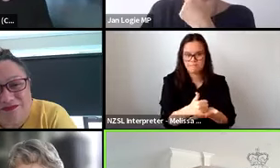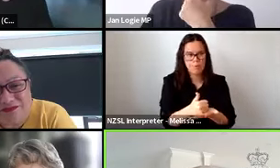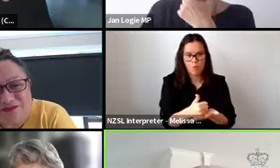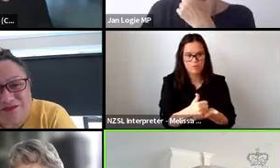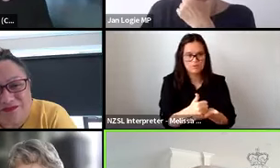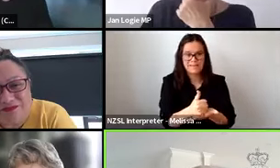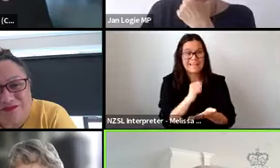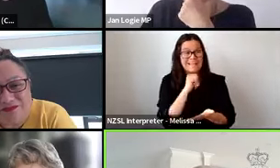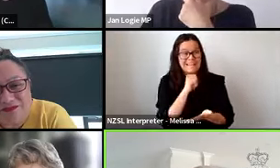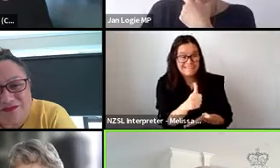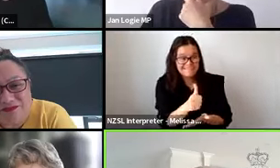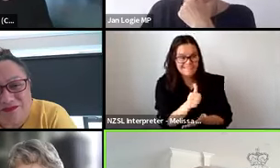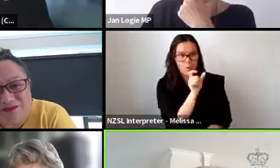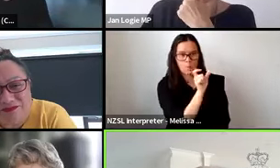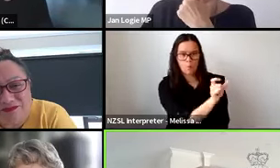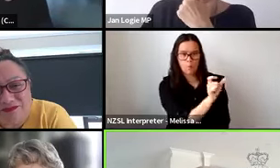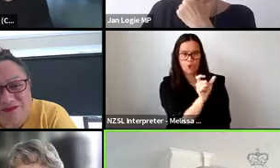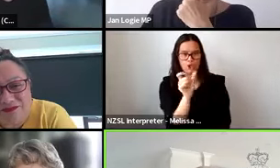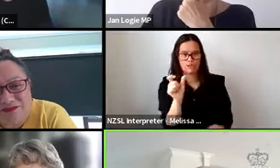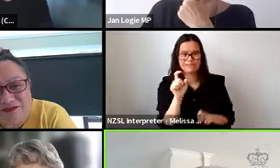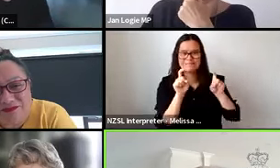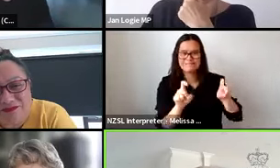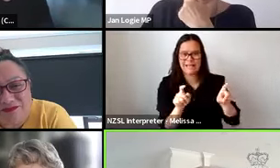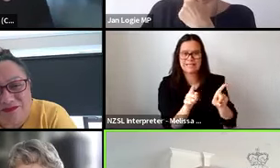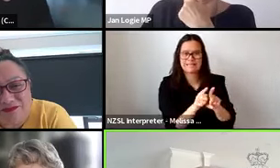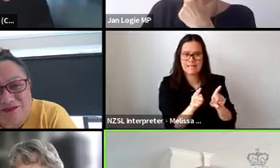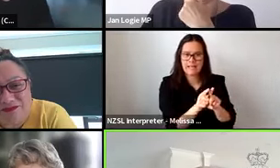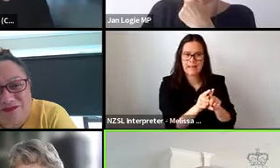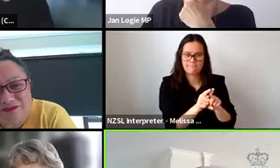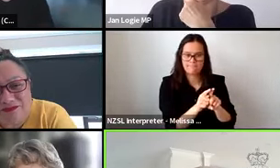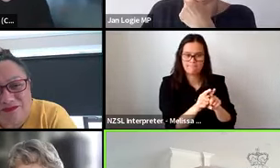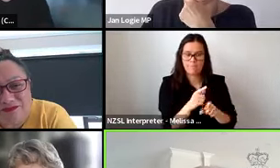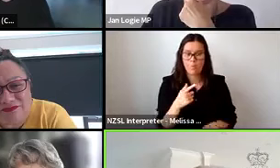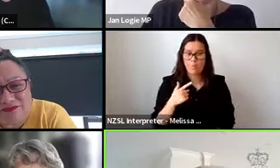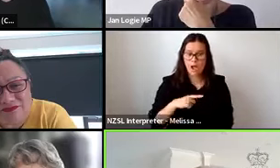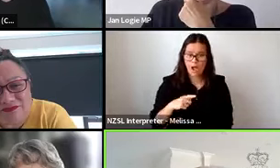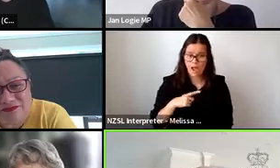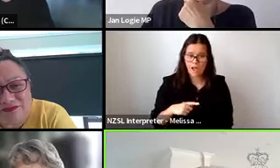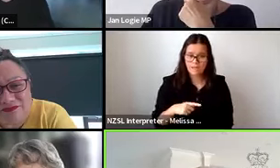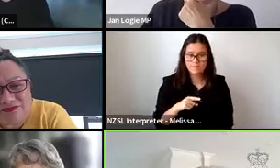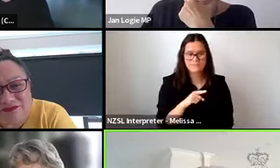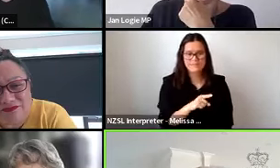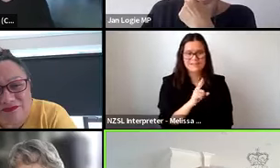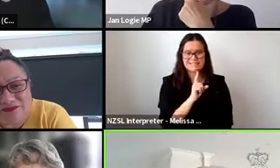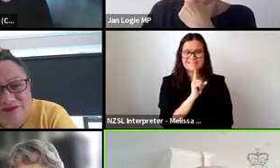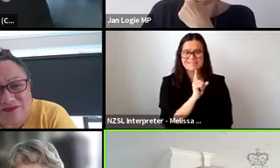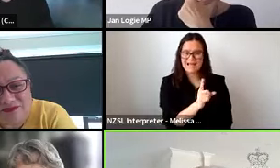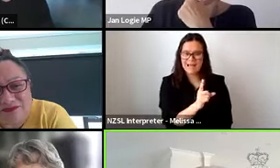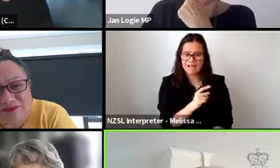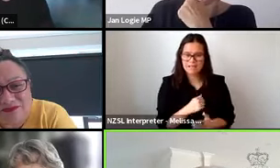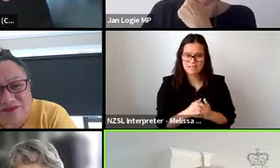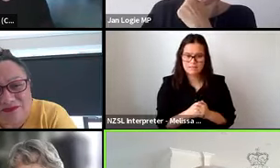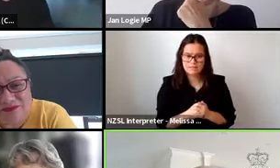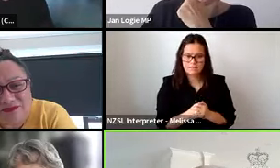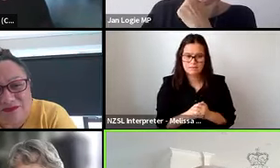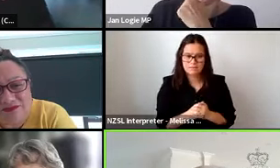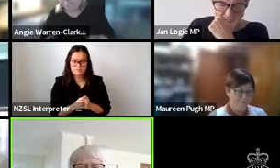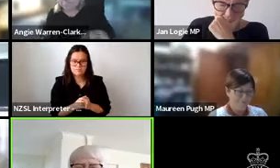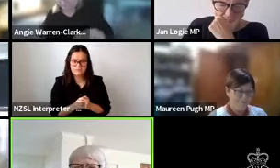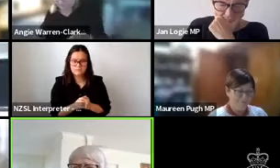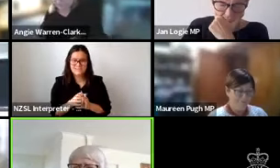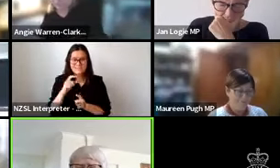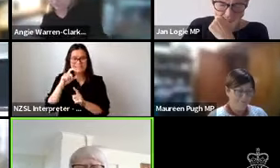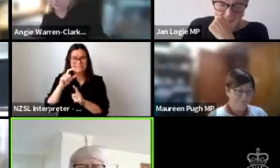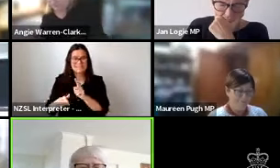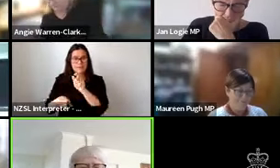form because it claims the purpose is to accelerate progress for